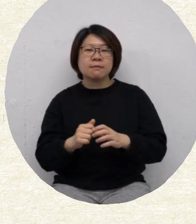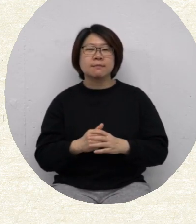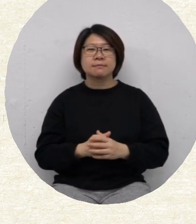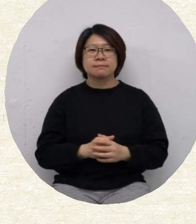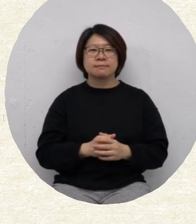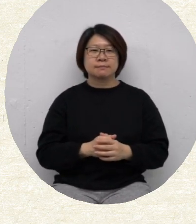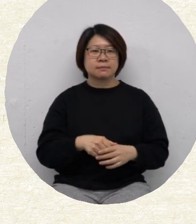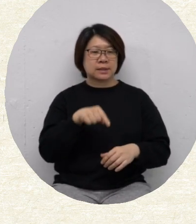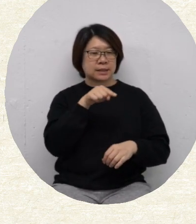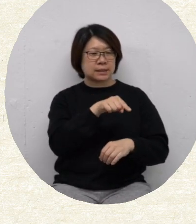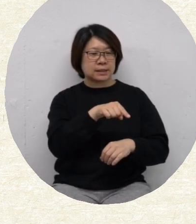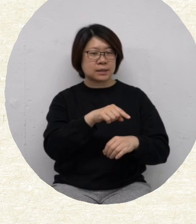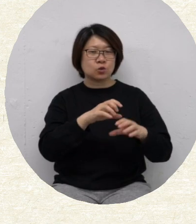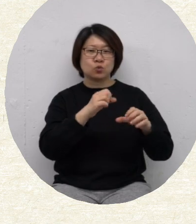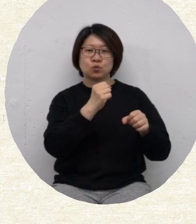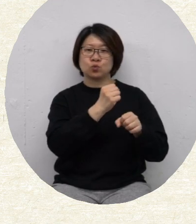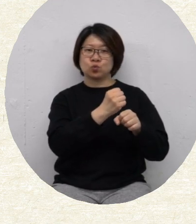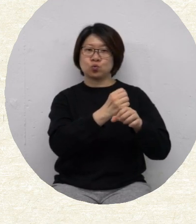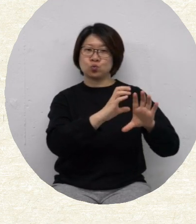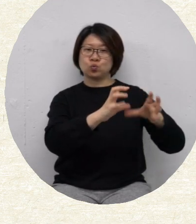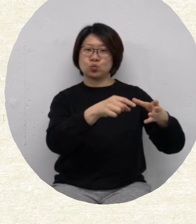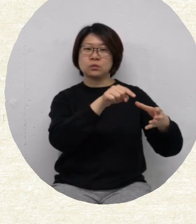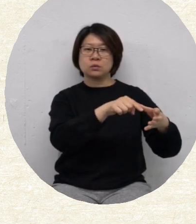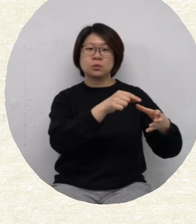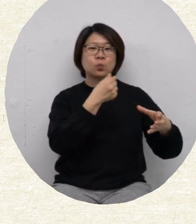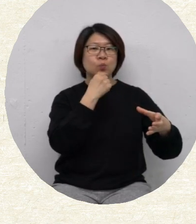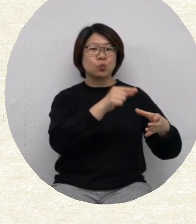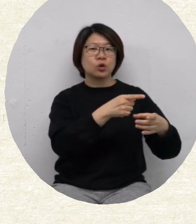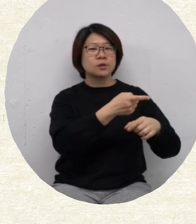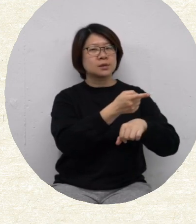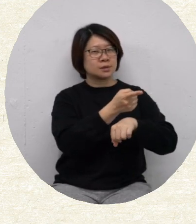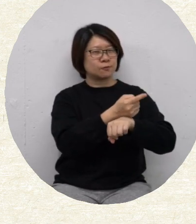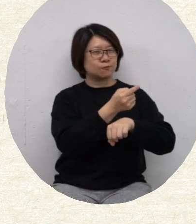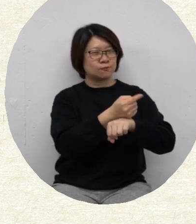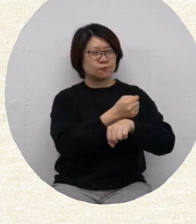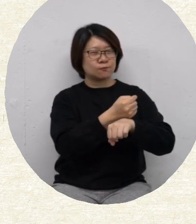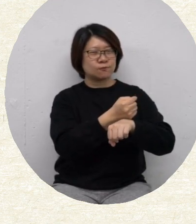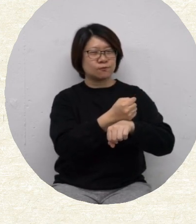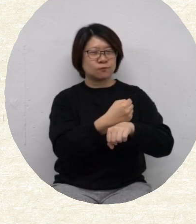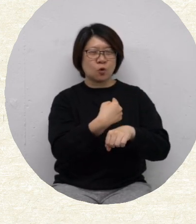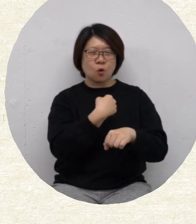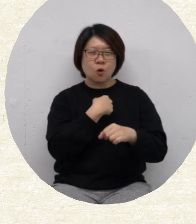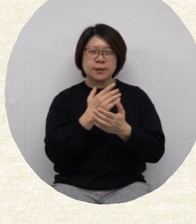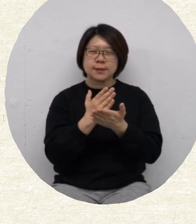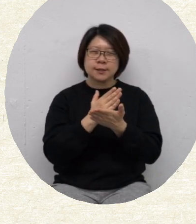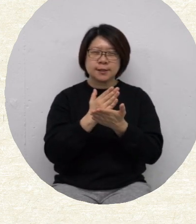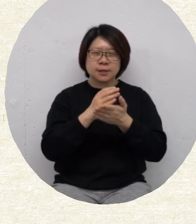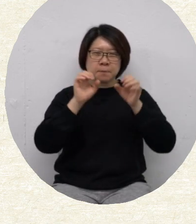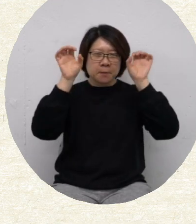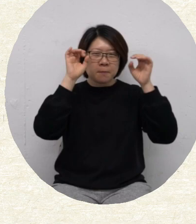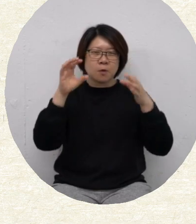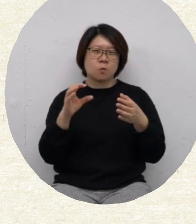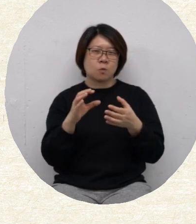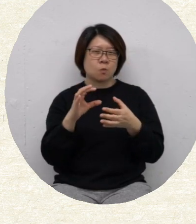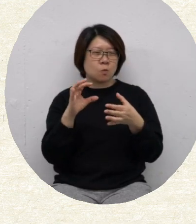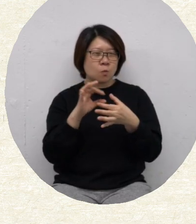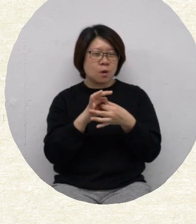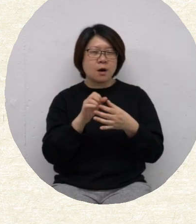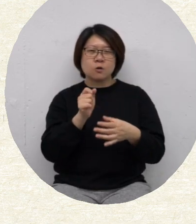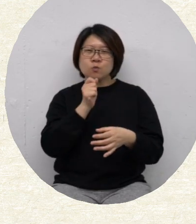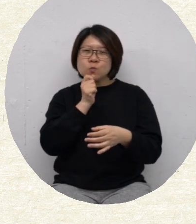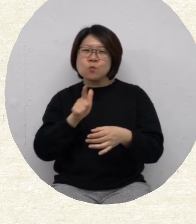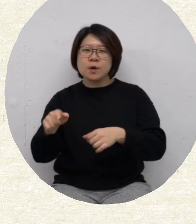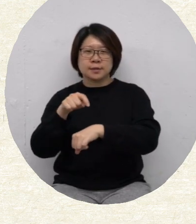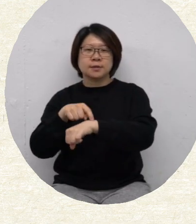This represents autumn, and then you see the image of the book, showing us that we have made a full circle back